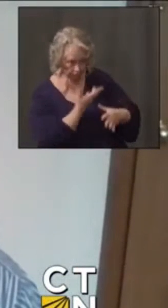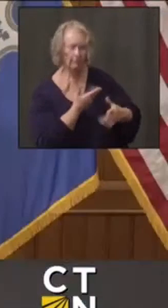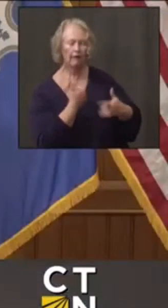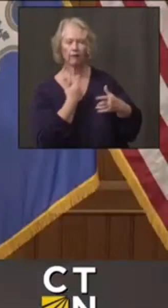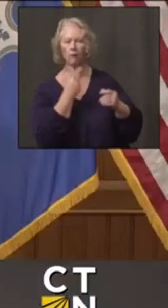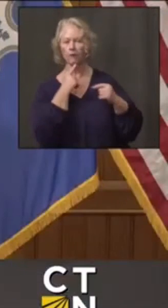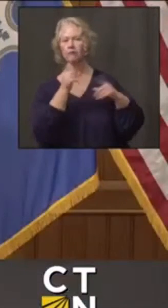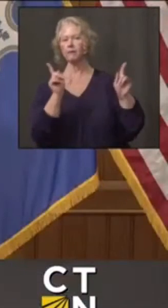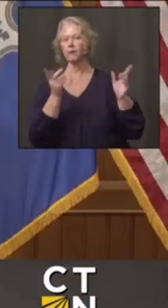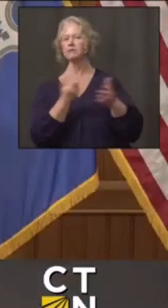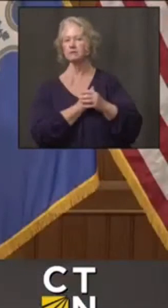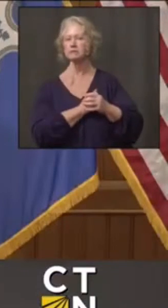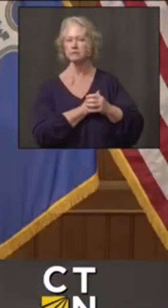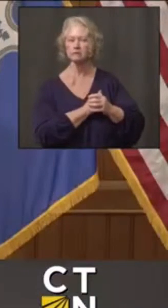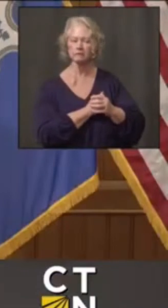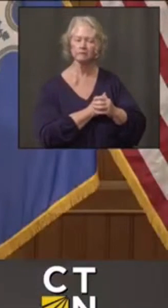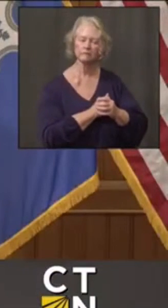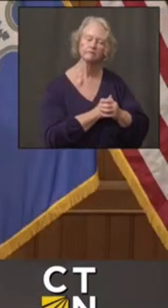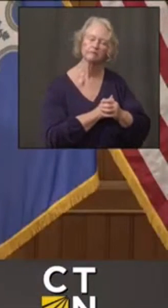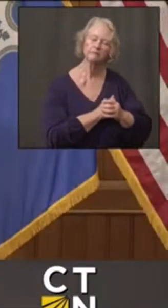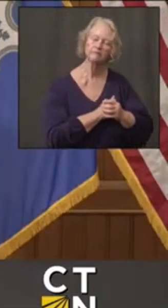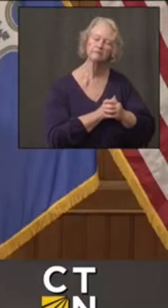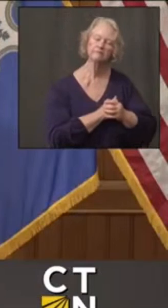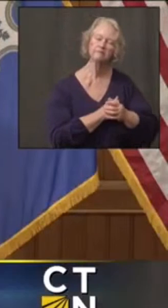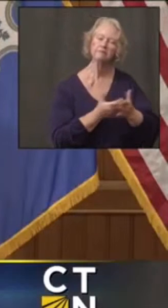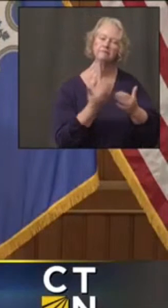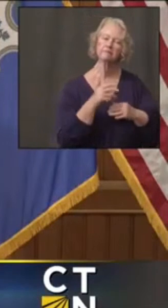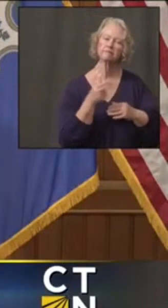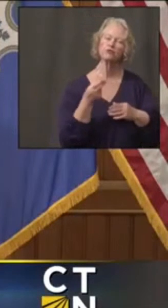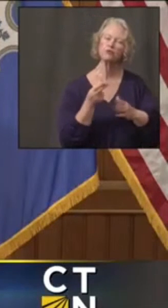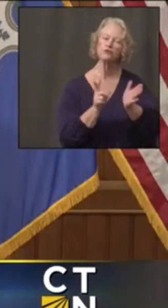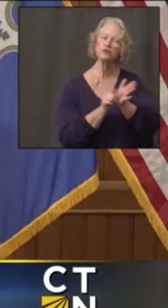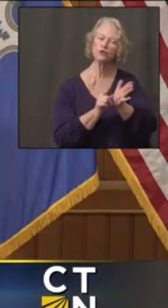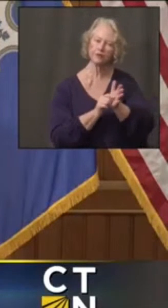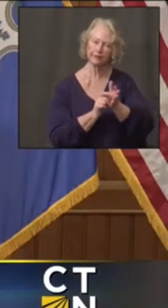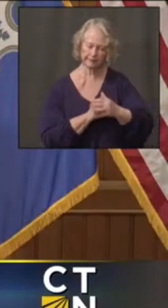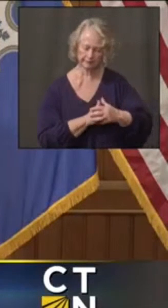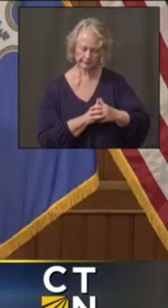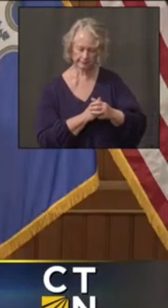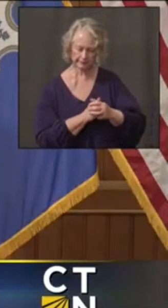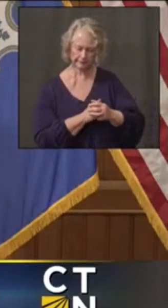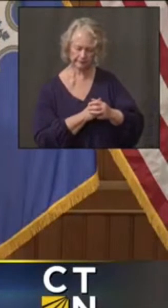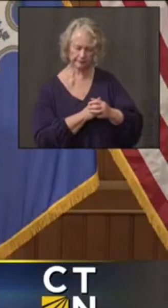Thank you. All right, moving on to the Hartford Courant.